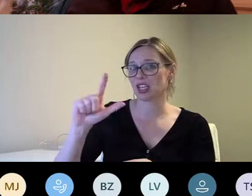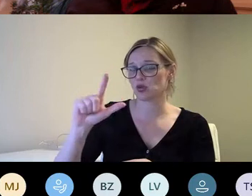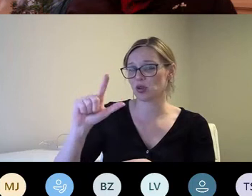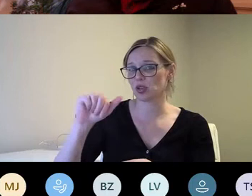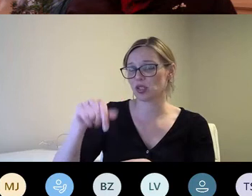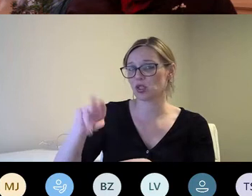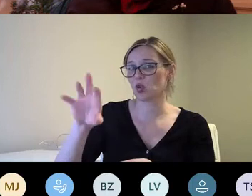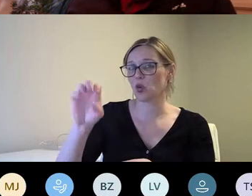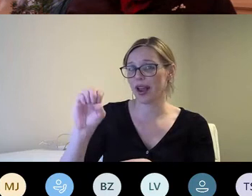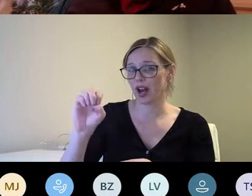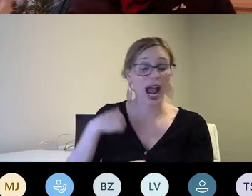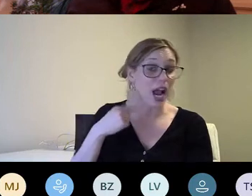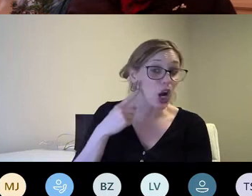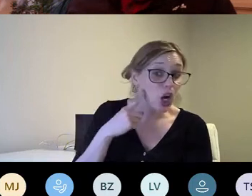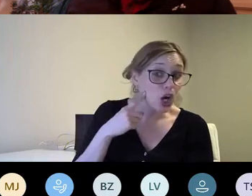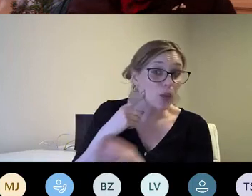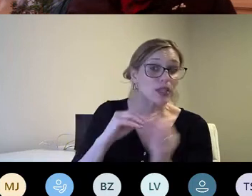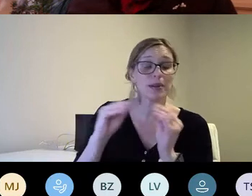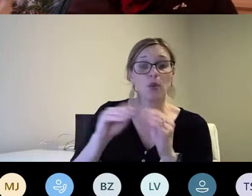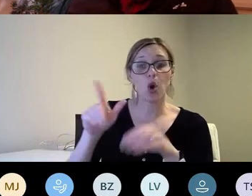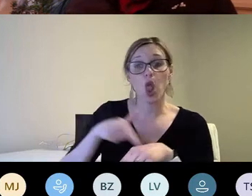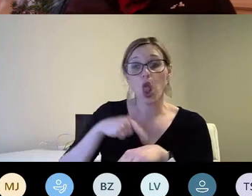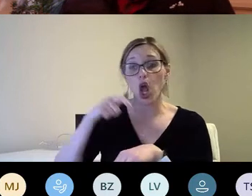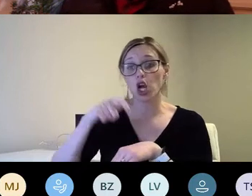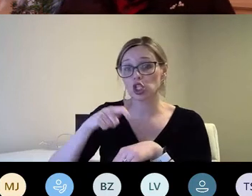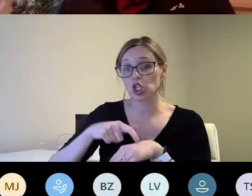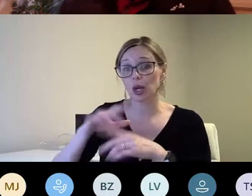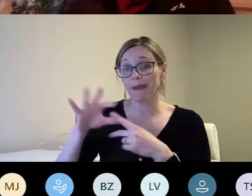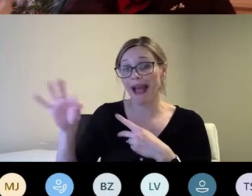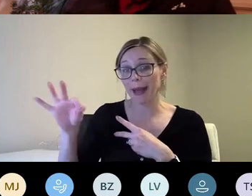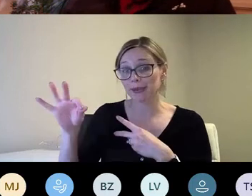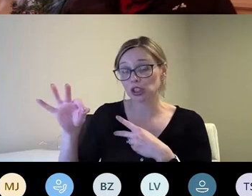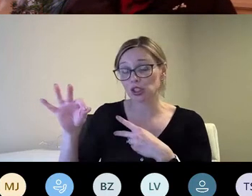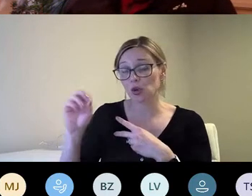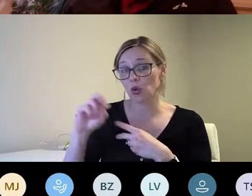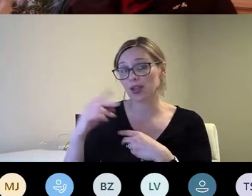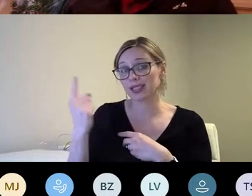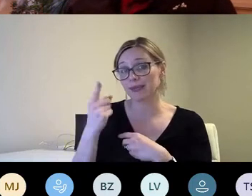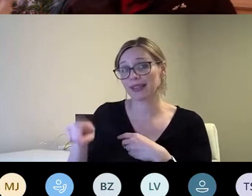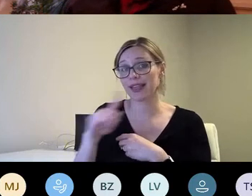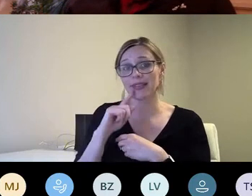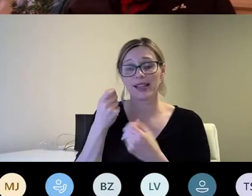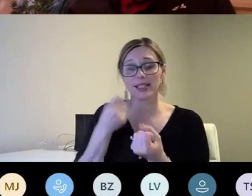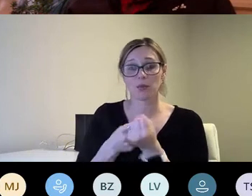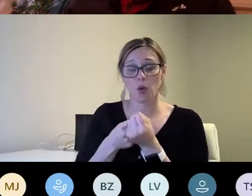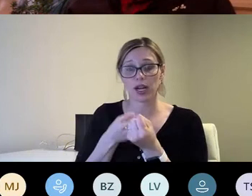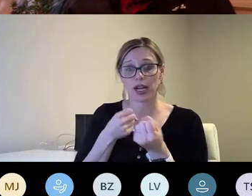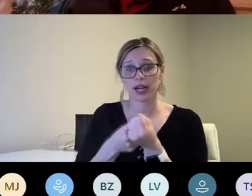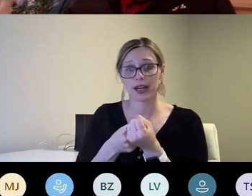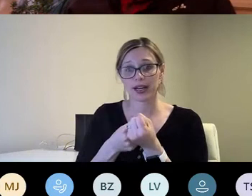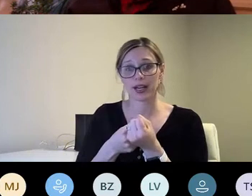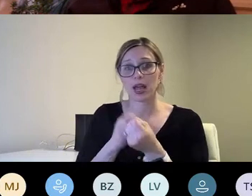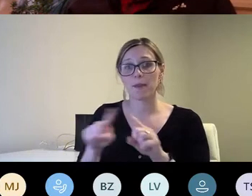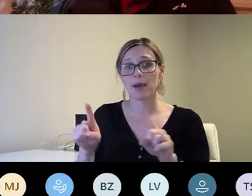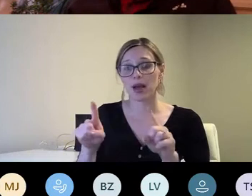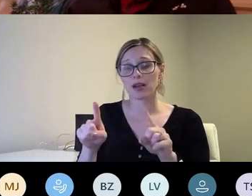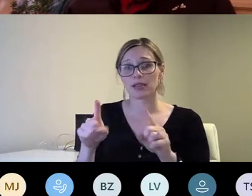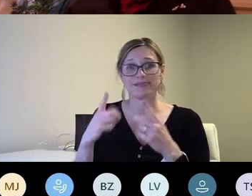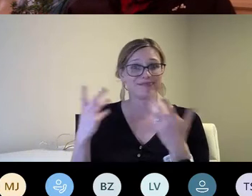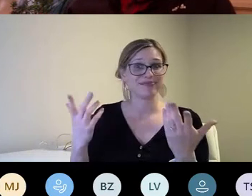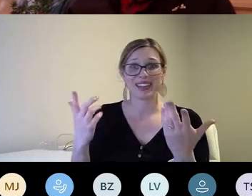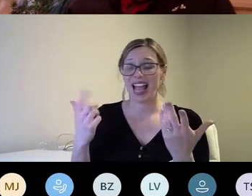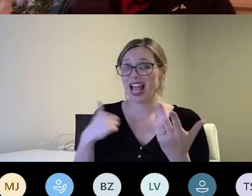more long-term option or something that they supported, but they, as far as I was aware, were